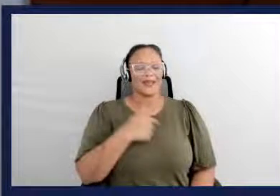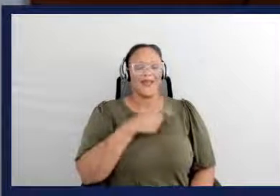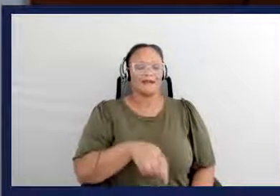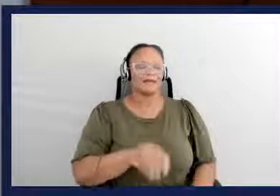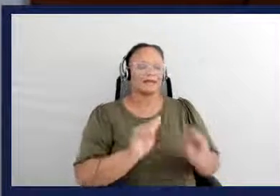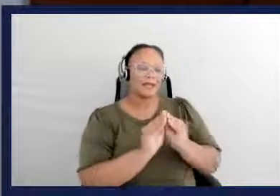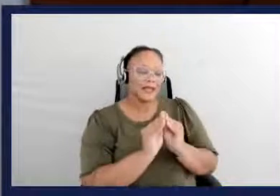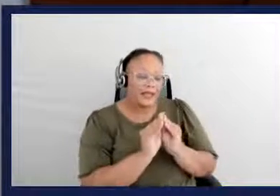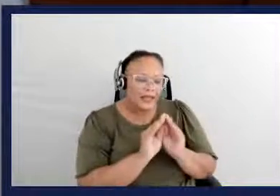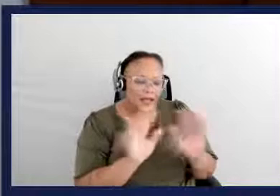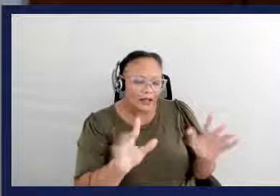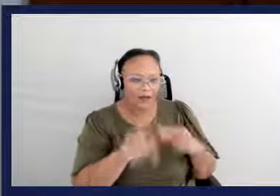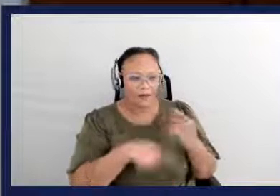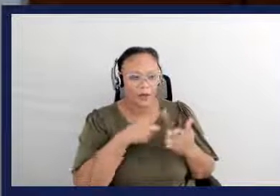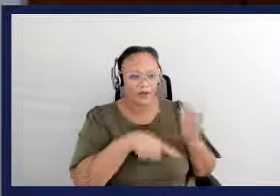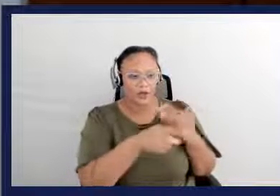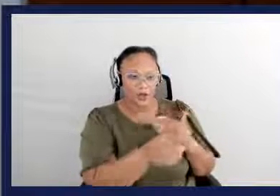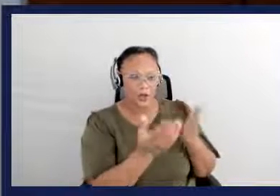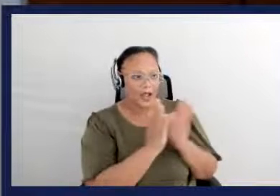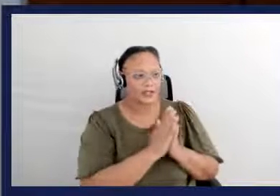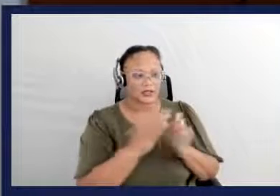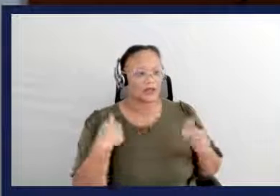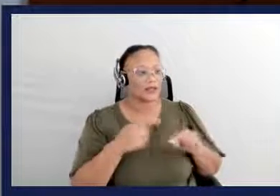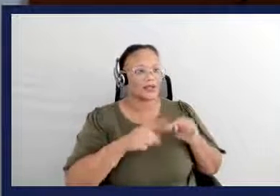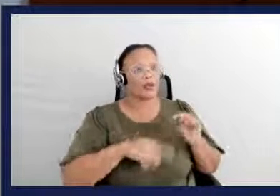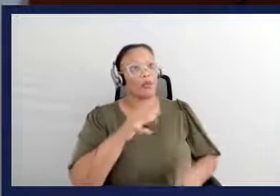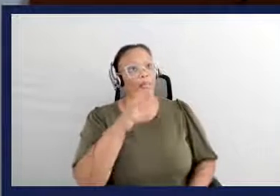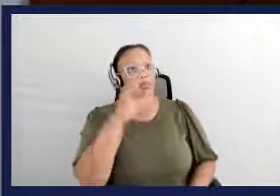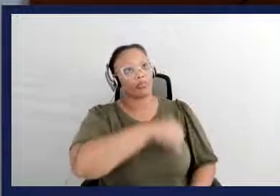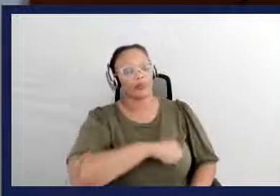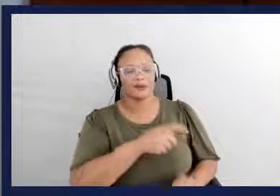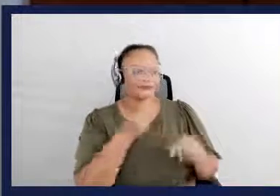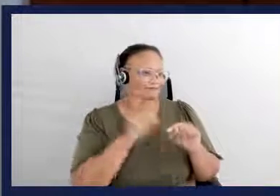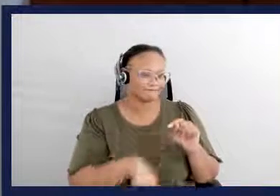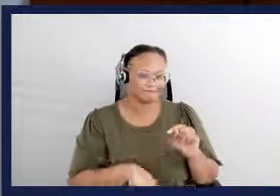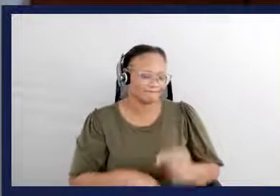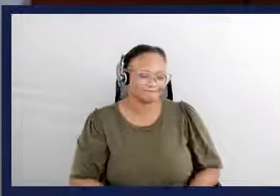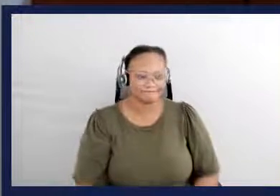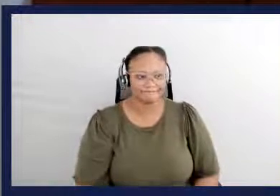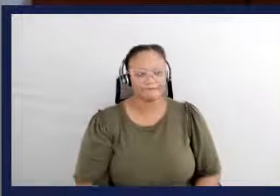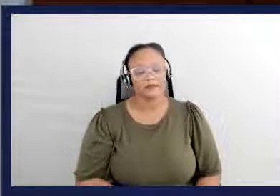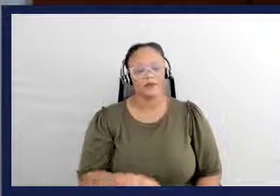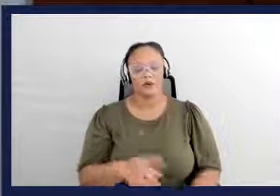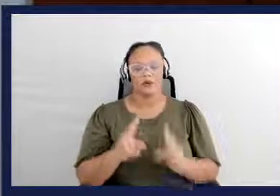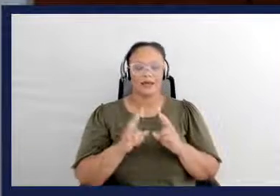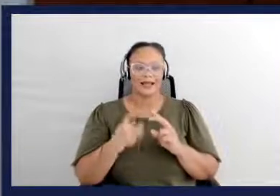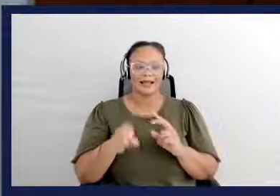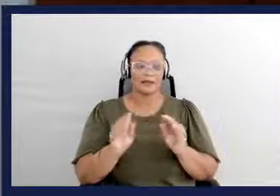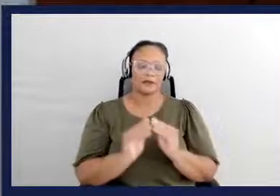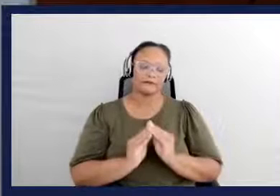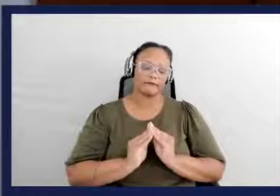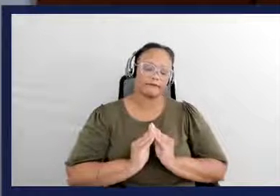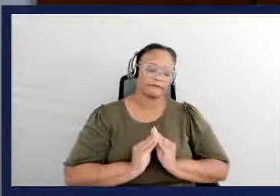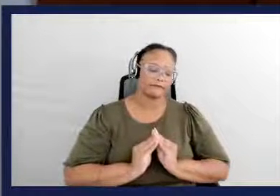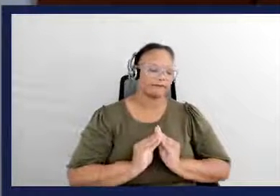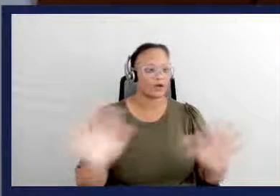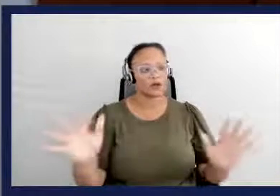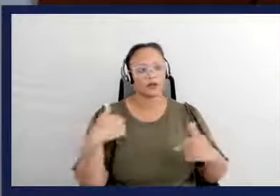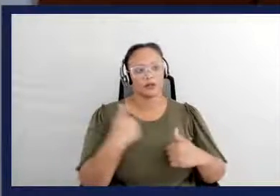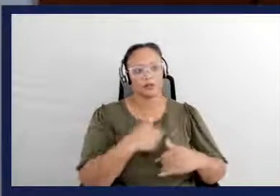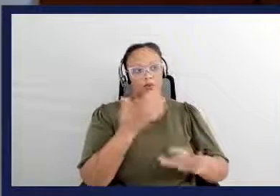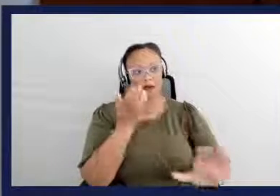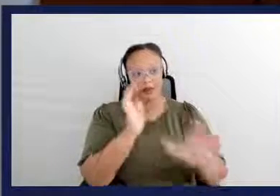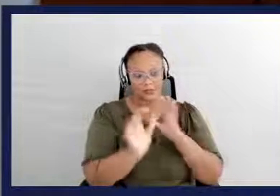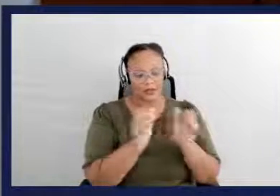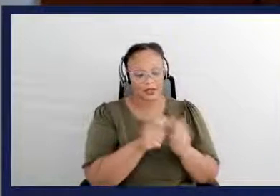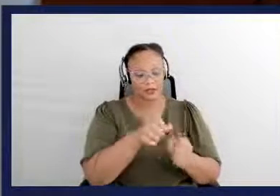assuming that we would know the assistance that the voter is requesting. So it's very clear that we're communicating with that